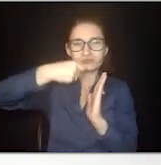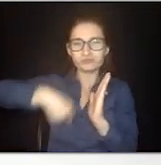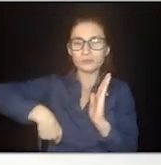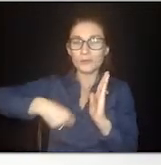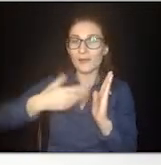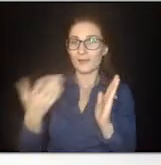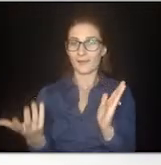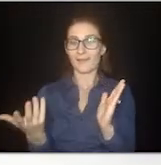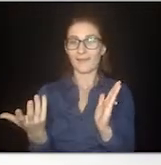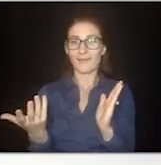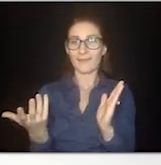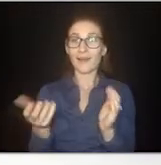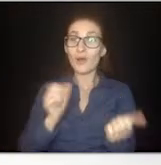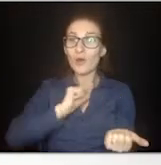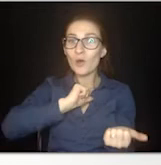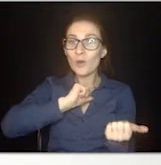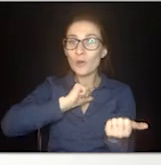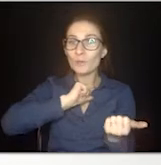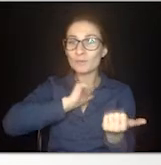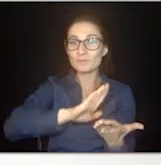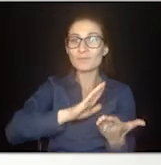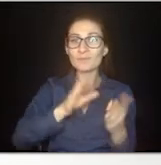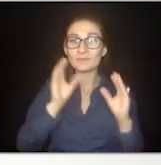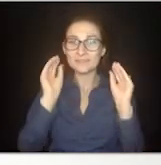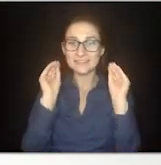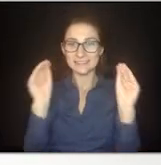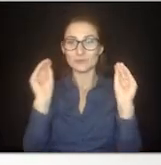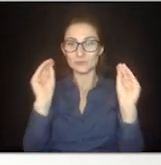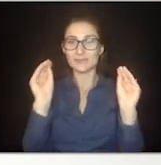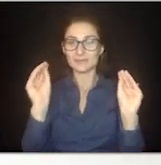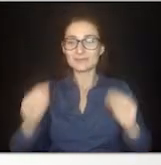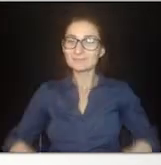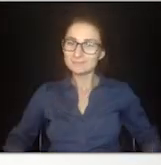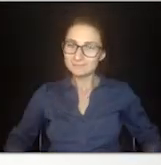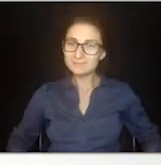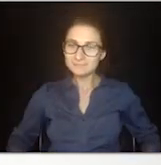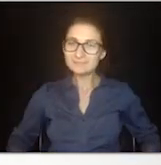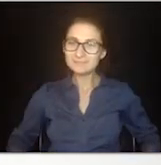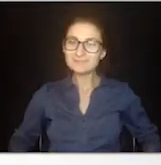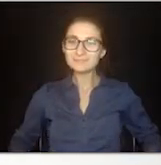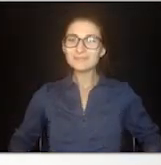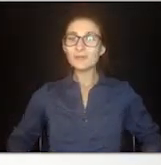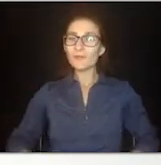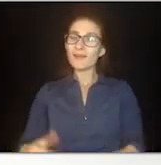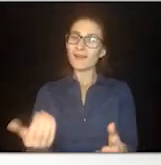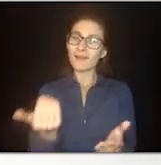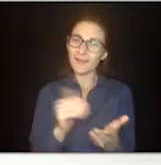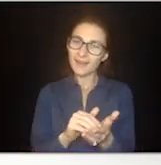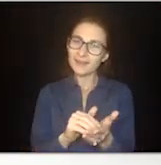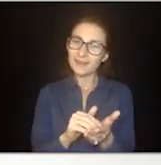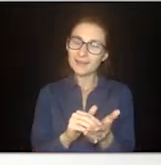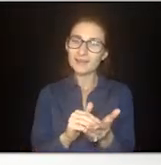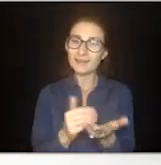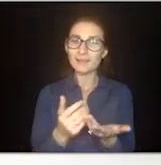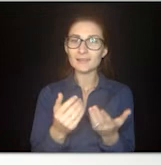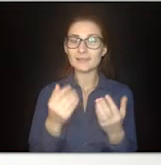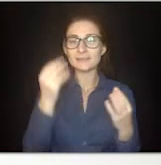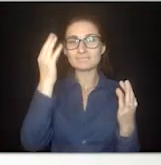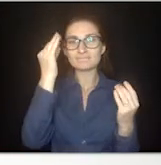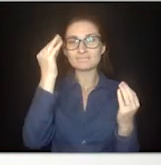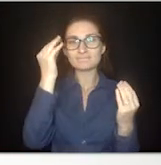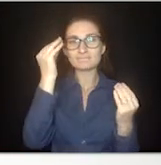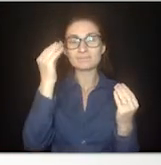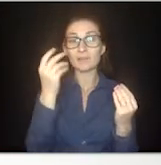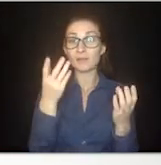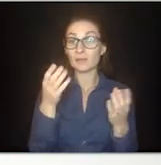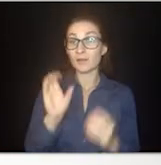be a way to teach. So again, we're thinking in terms of